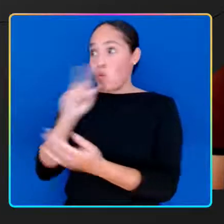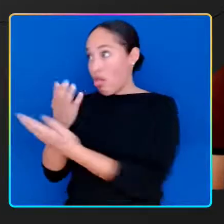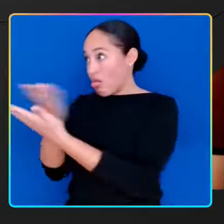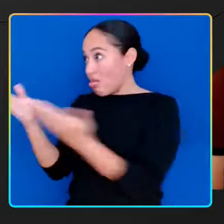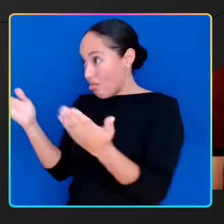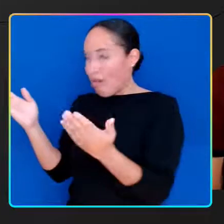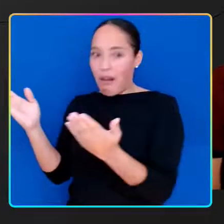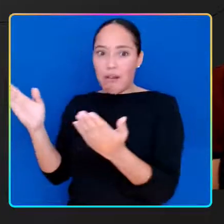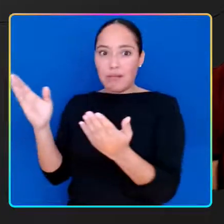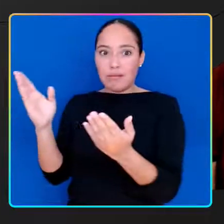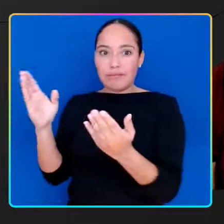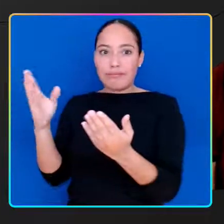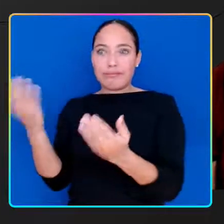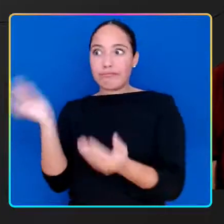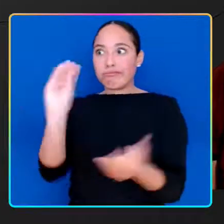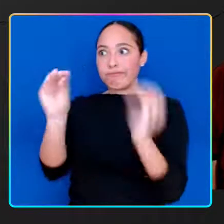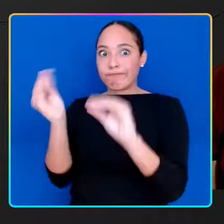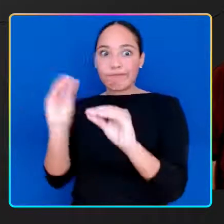around.